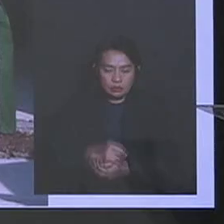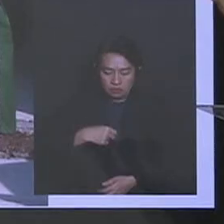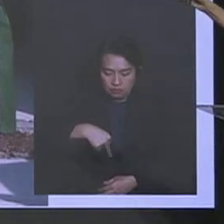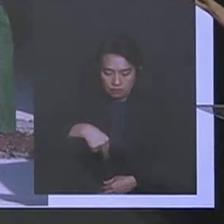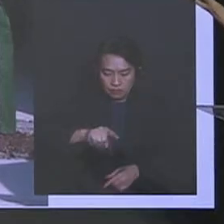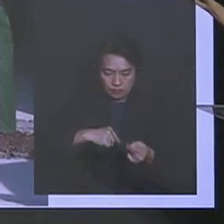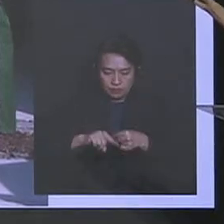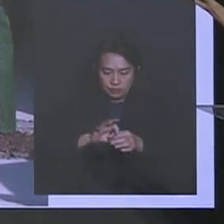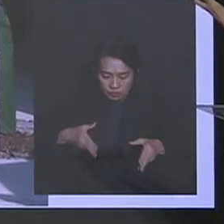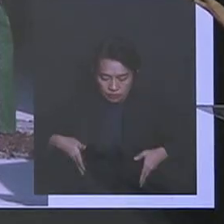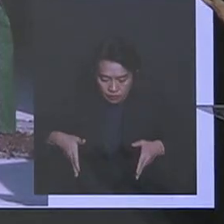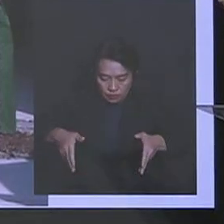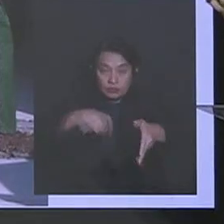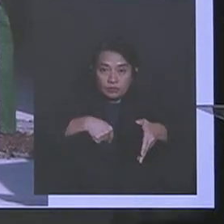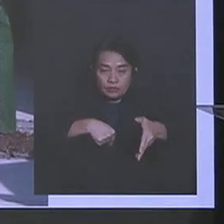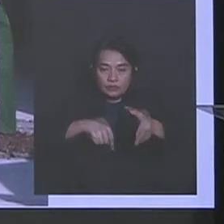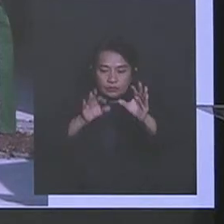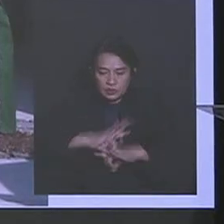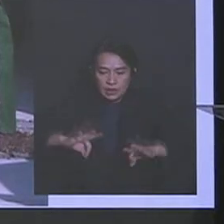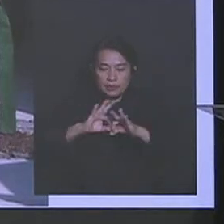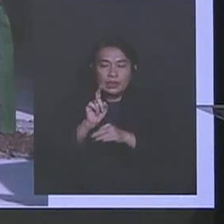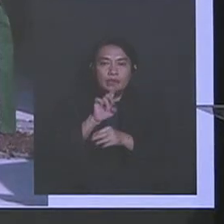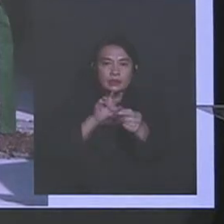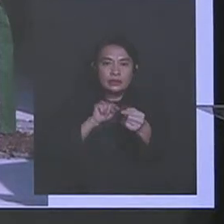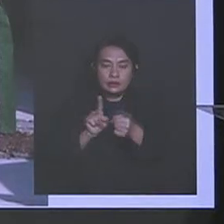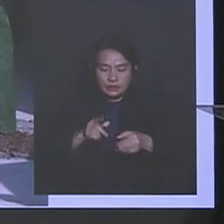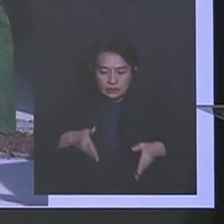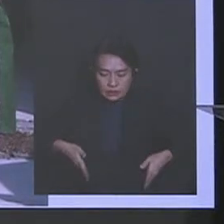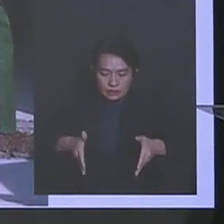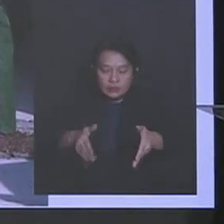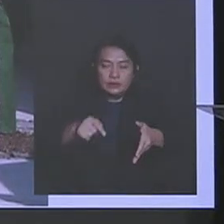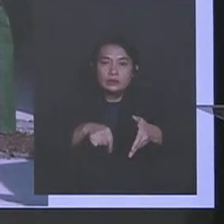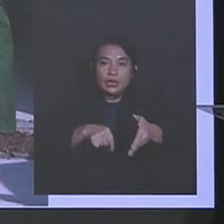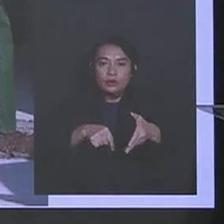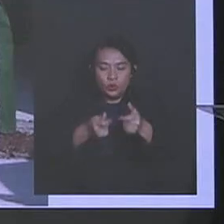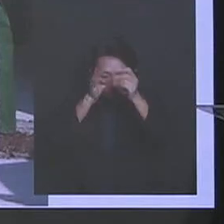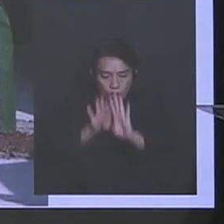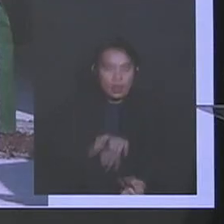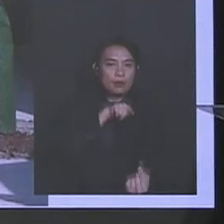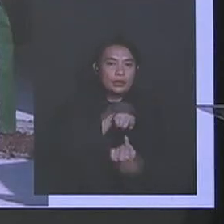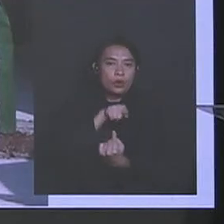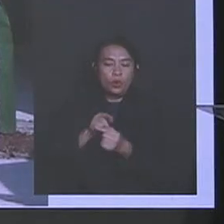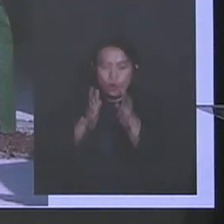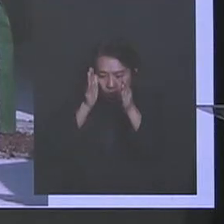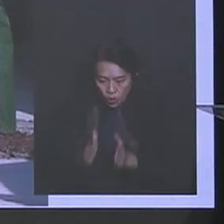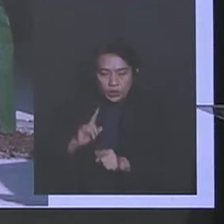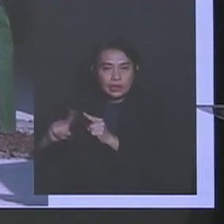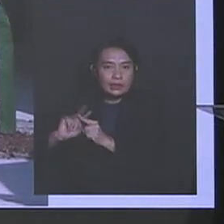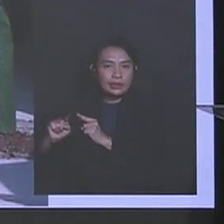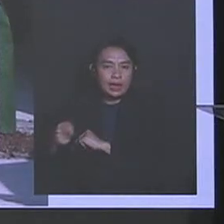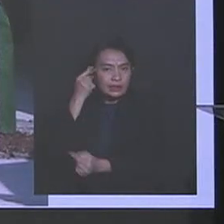is the street. And the street should be designed for everybody. It's not just for moving cars. It really